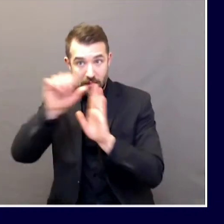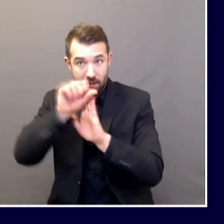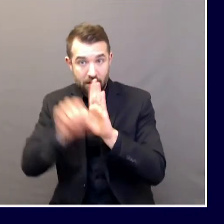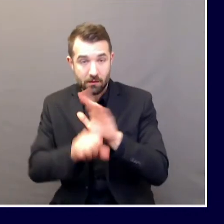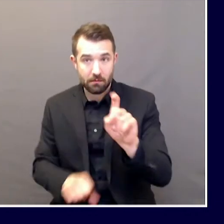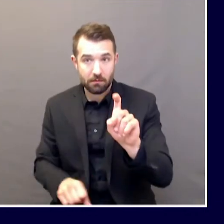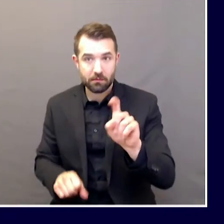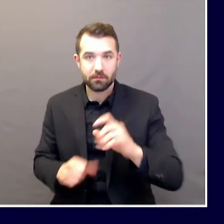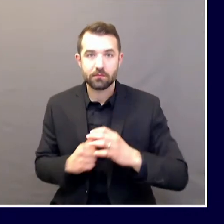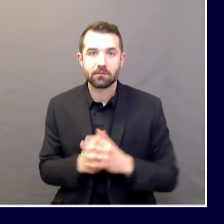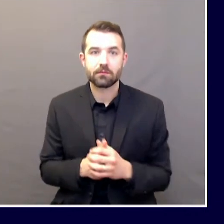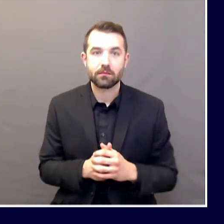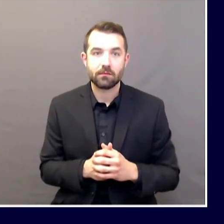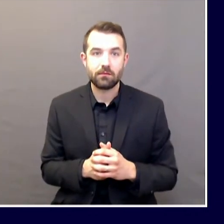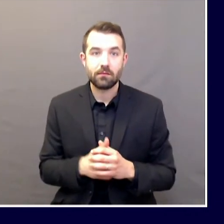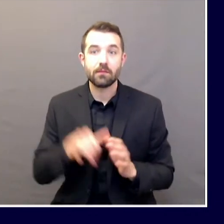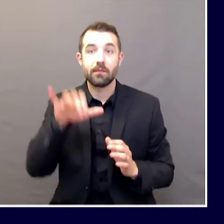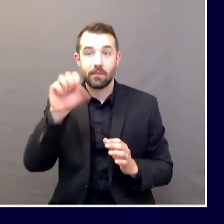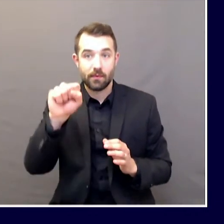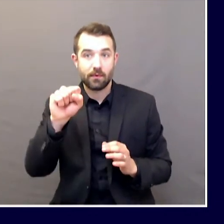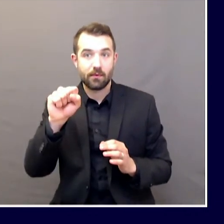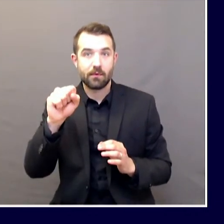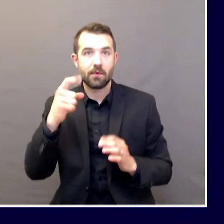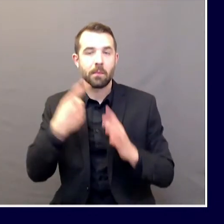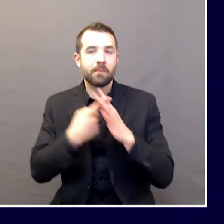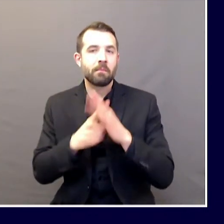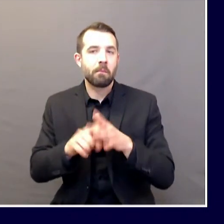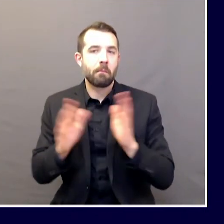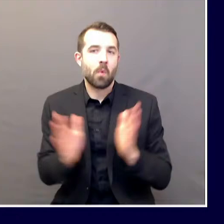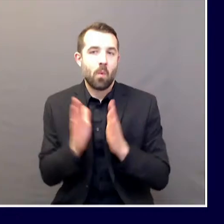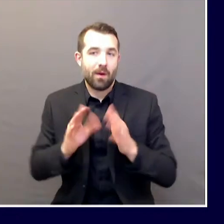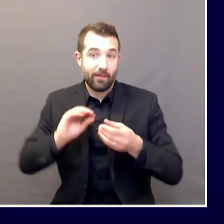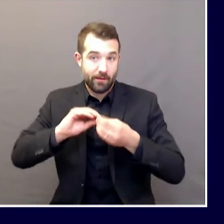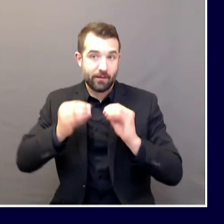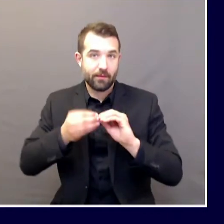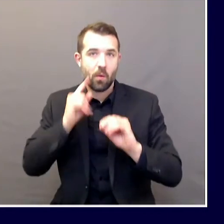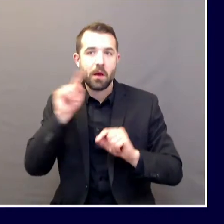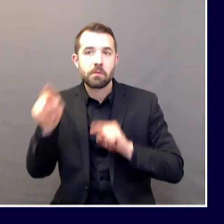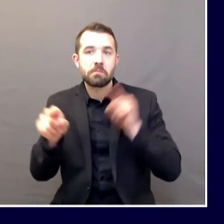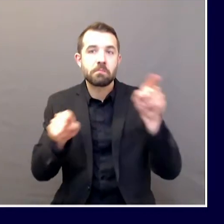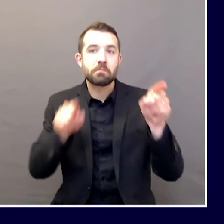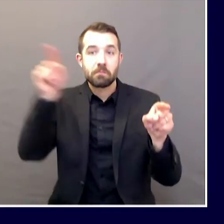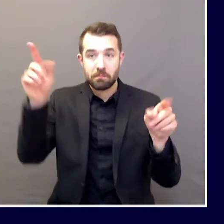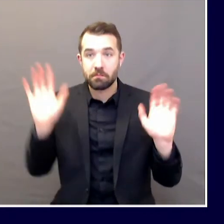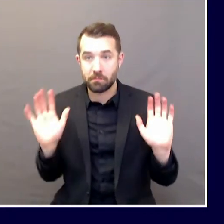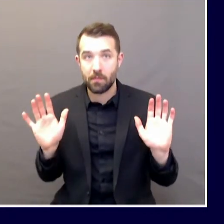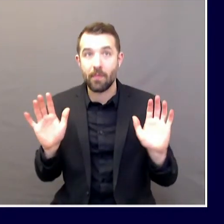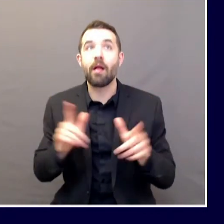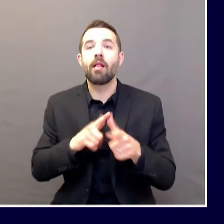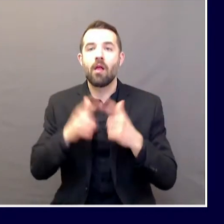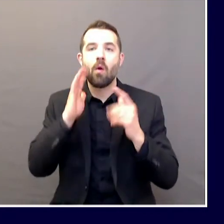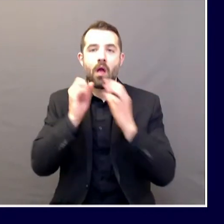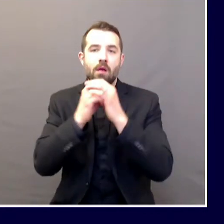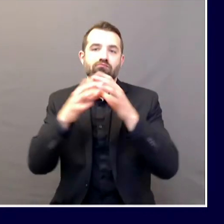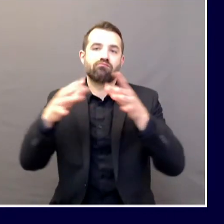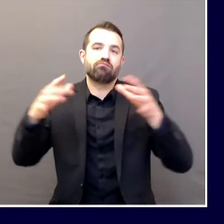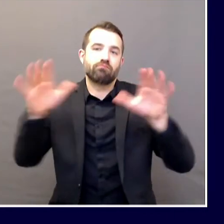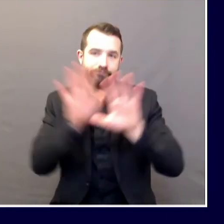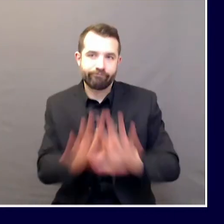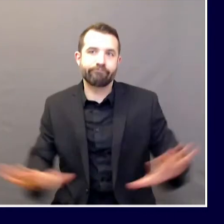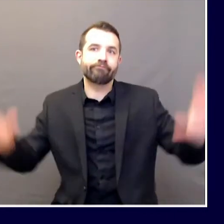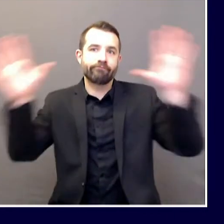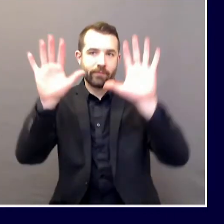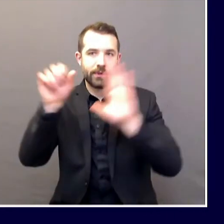in stages. We're starting in a couple of areas right now. You mentioned Androscoggin. There are some other areas where we've